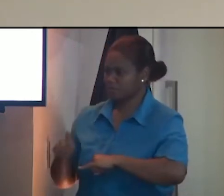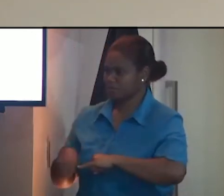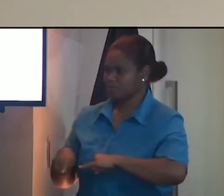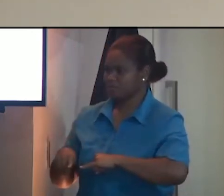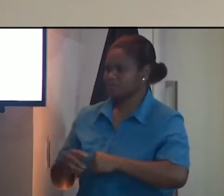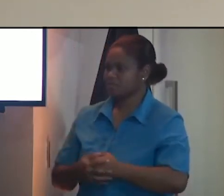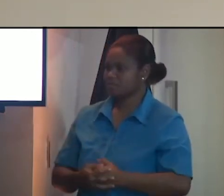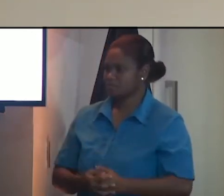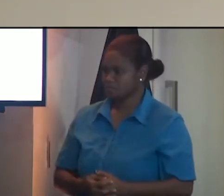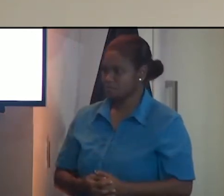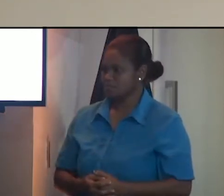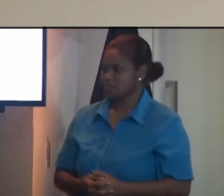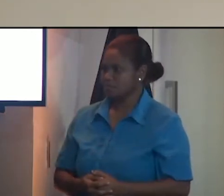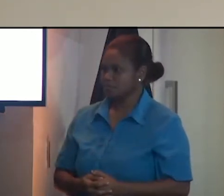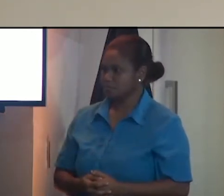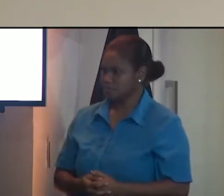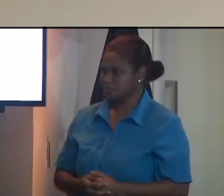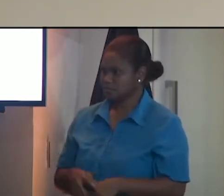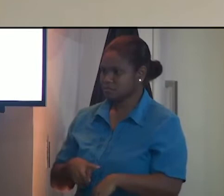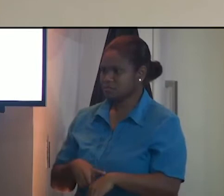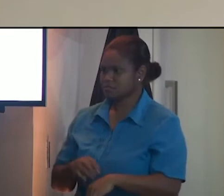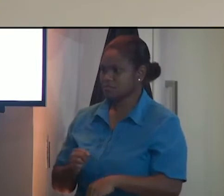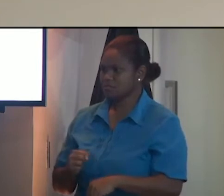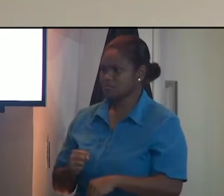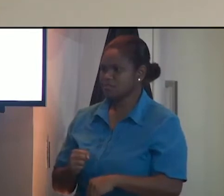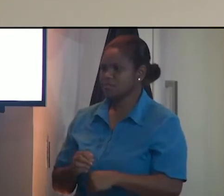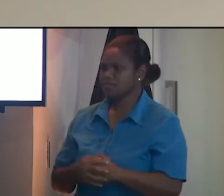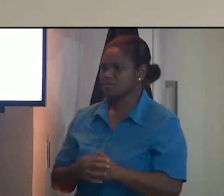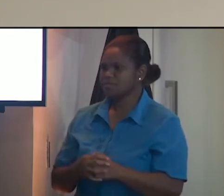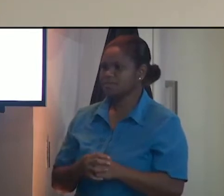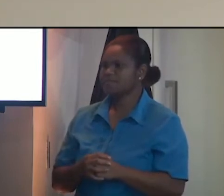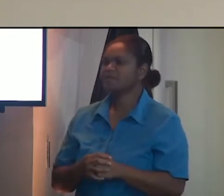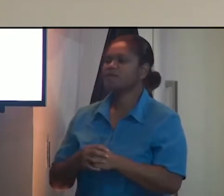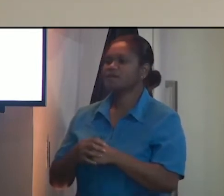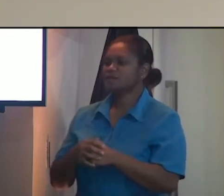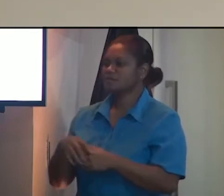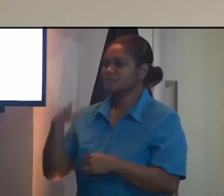late, setting up the polling booths late, no name on the common roll,